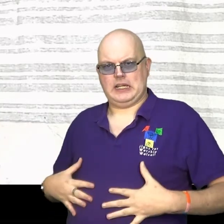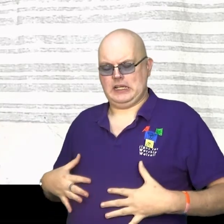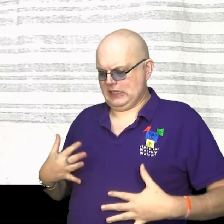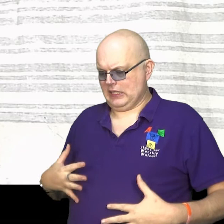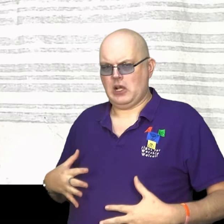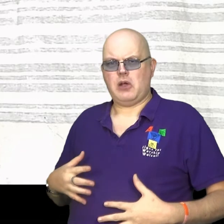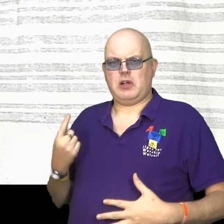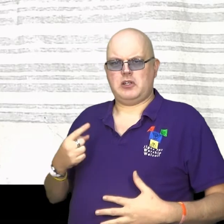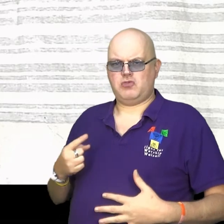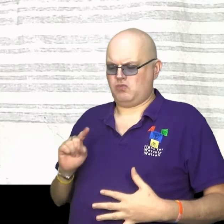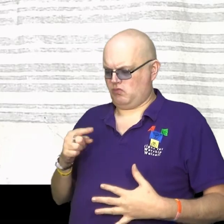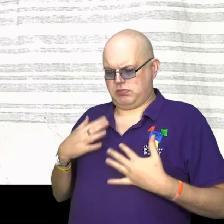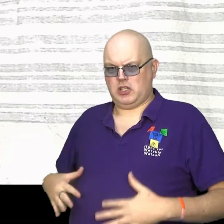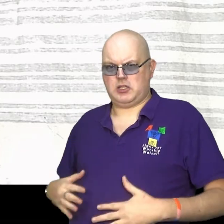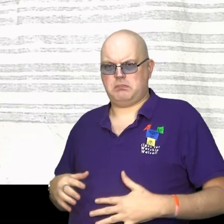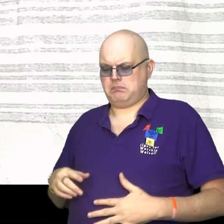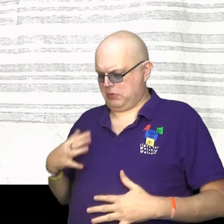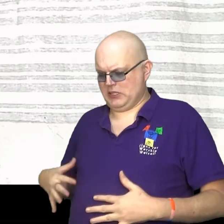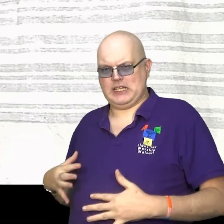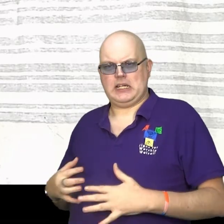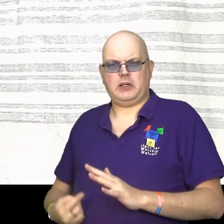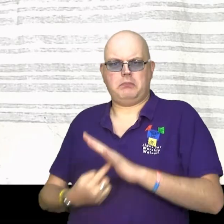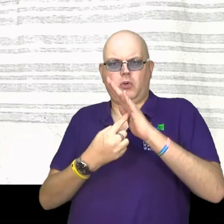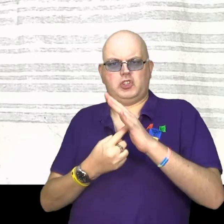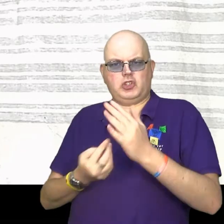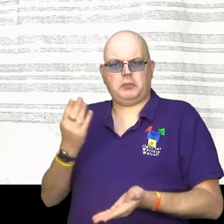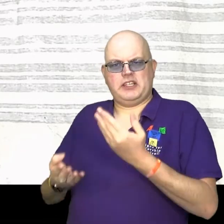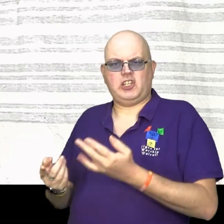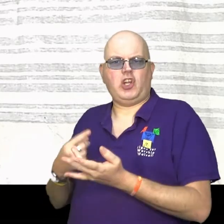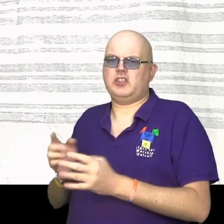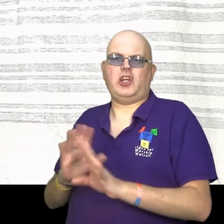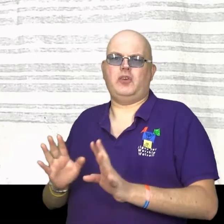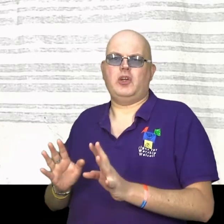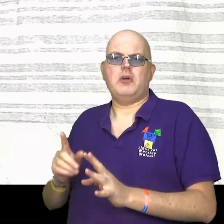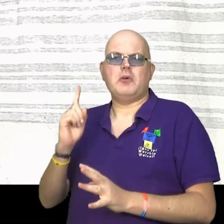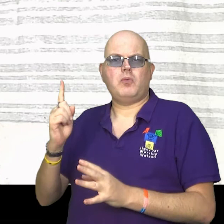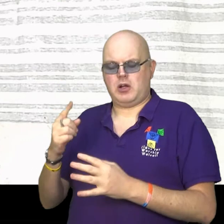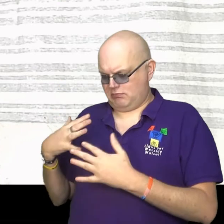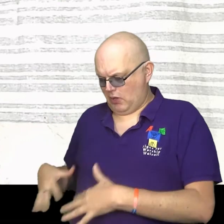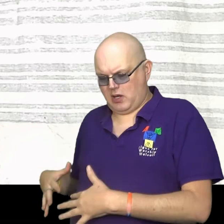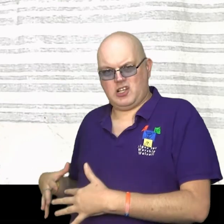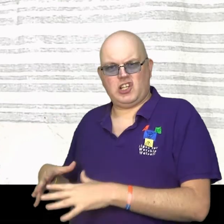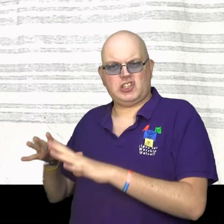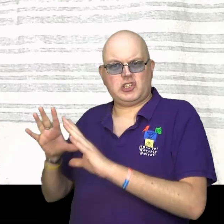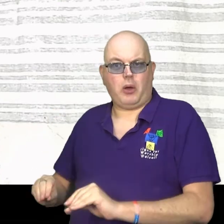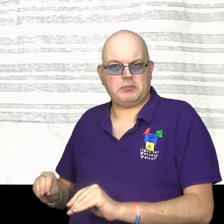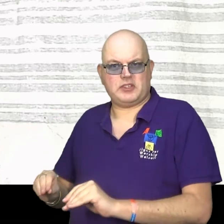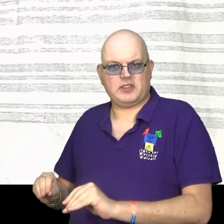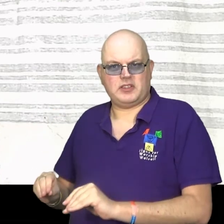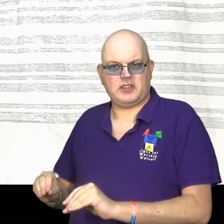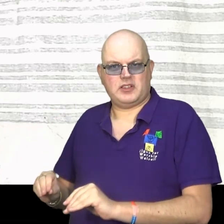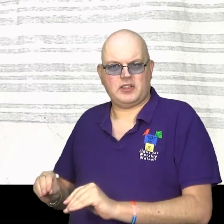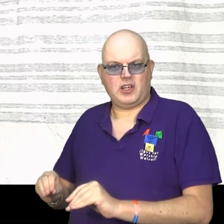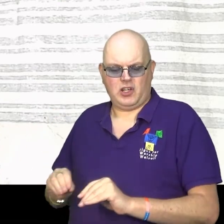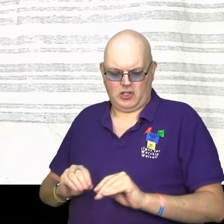body can look down on the work of another, it's also true that when one part of the body stops doing their job or